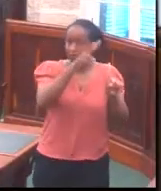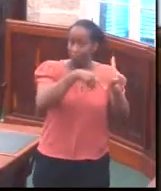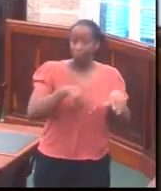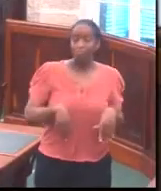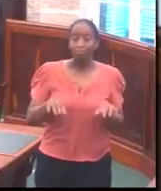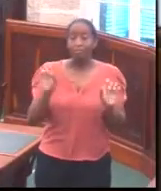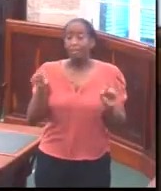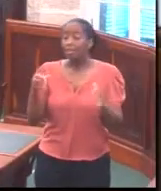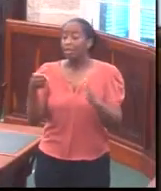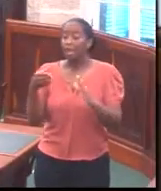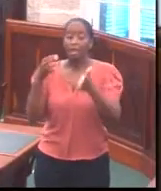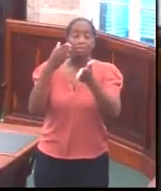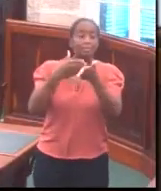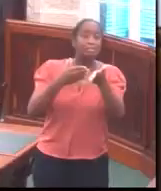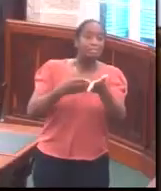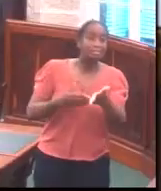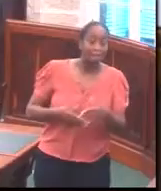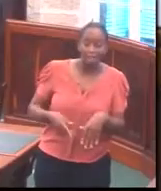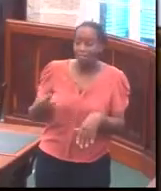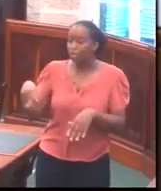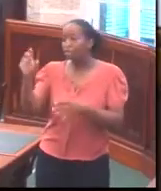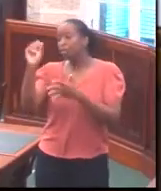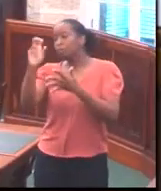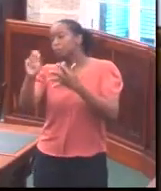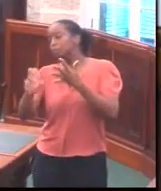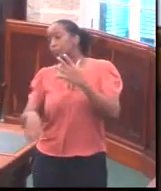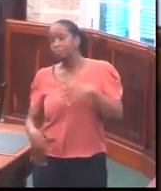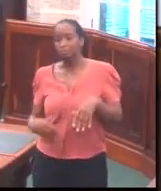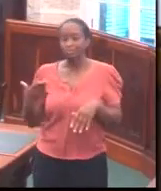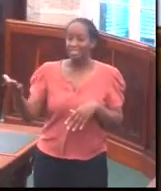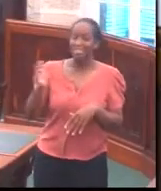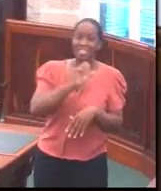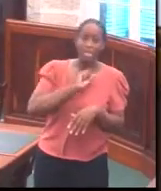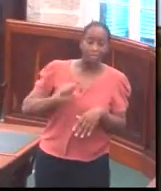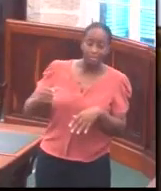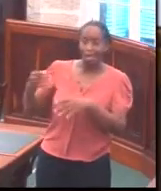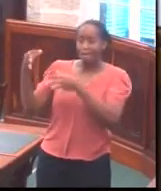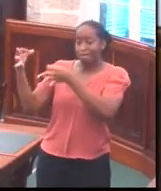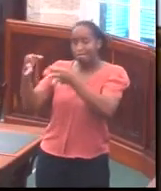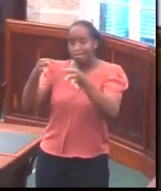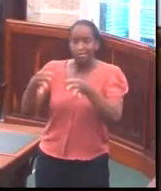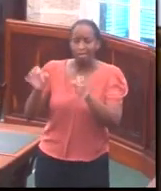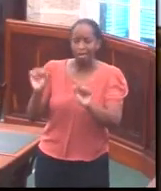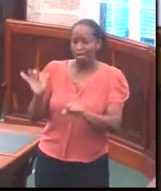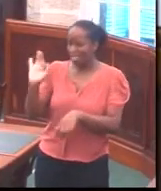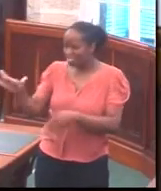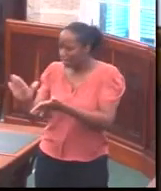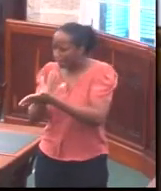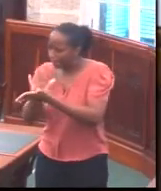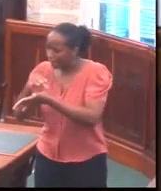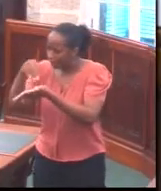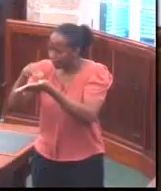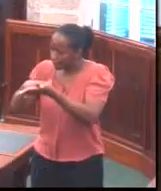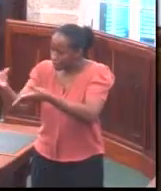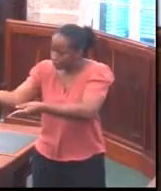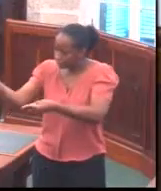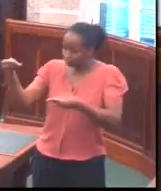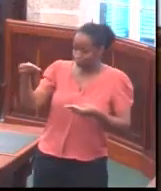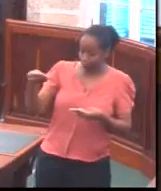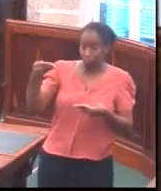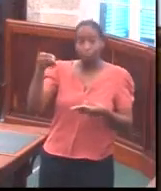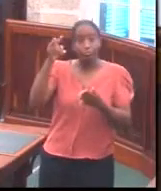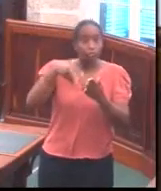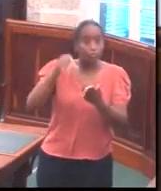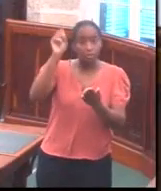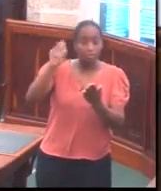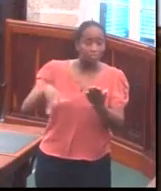Senate and talk about what was deleted. All this is relevant. I don't have to say which subsections were not